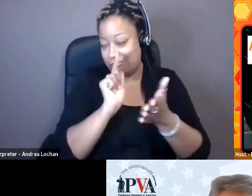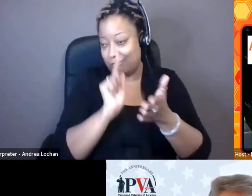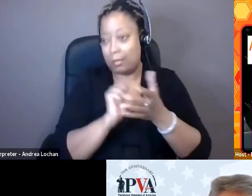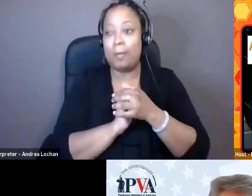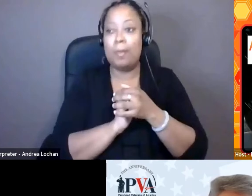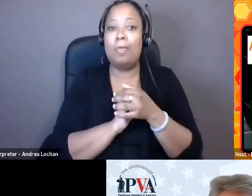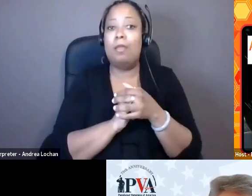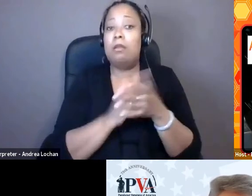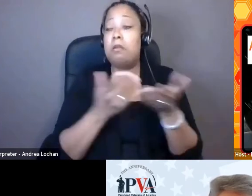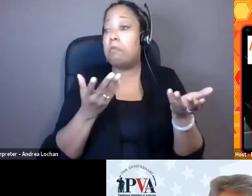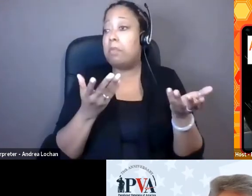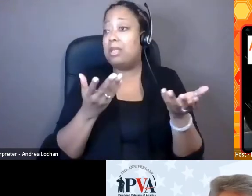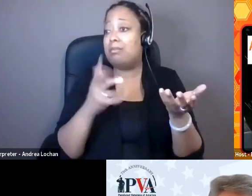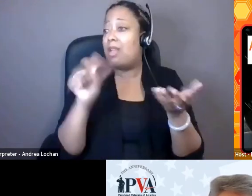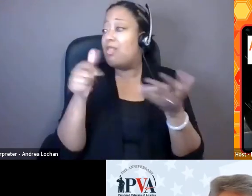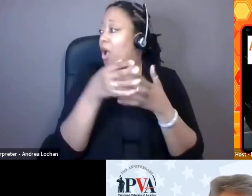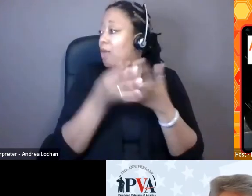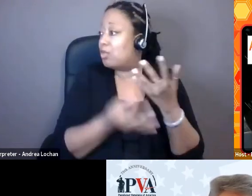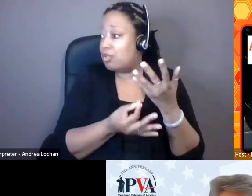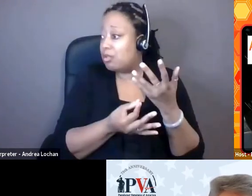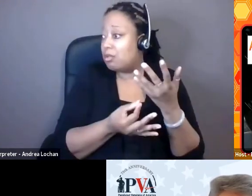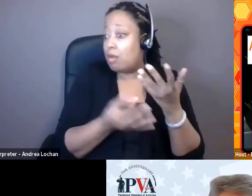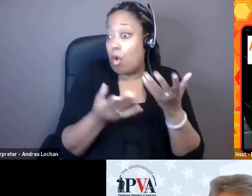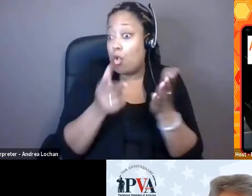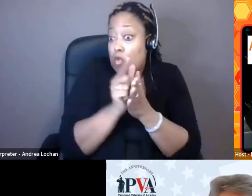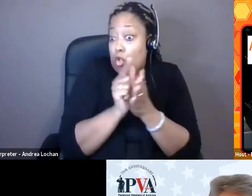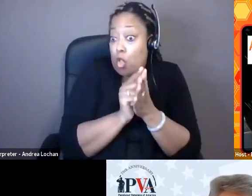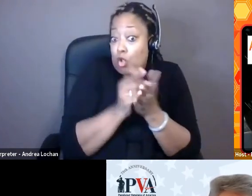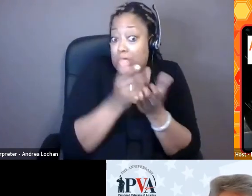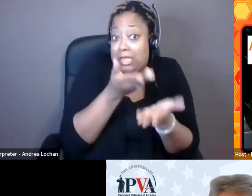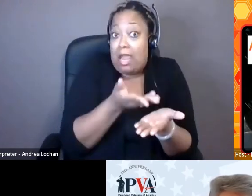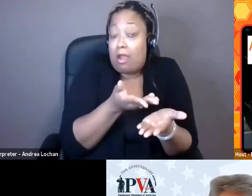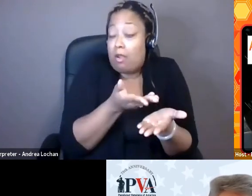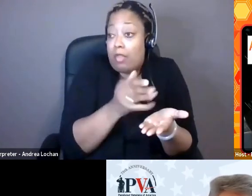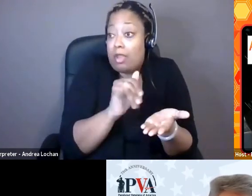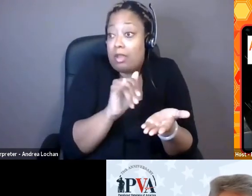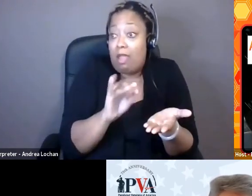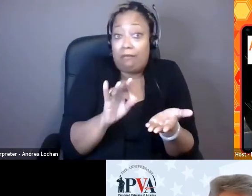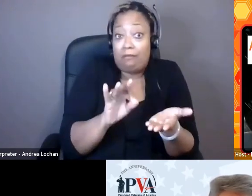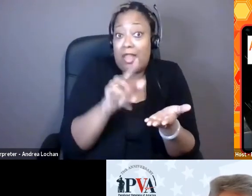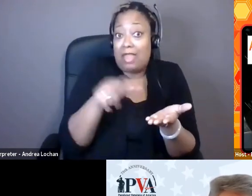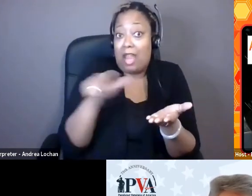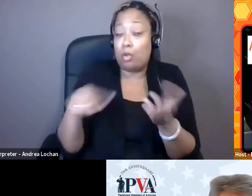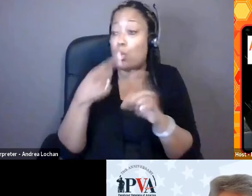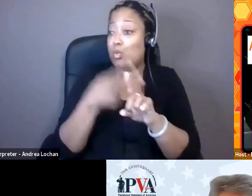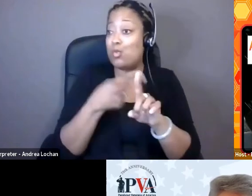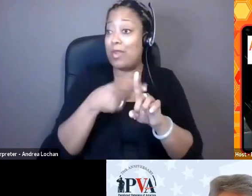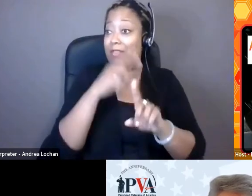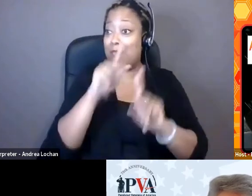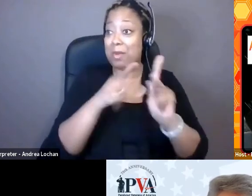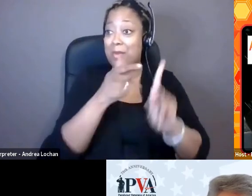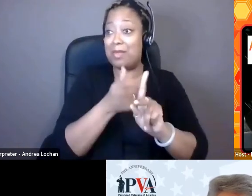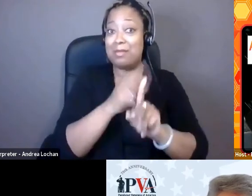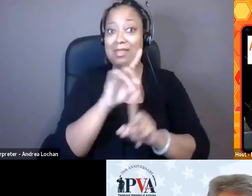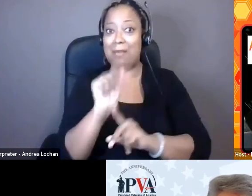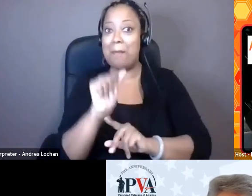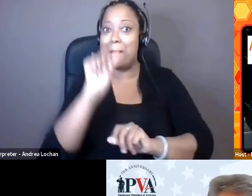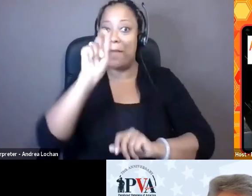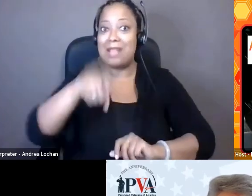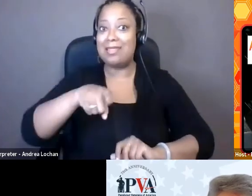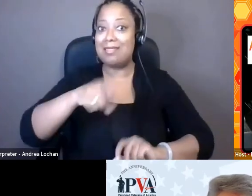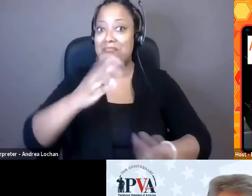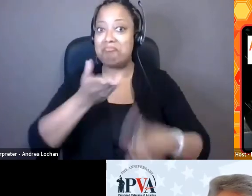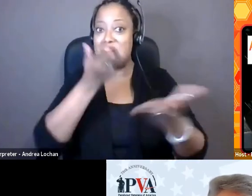but what are the options? Are the laws in place now when landlords rent to people who are disabled now, they have to